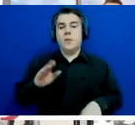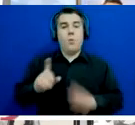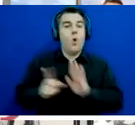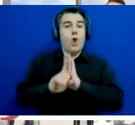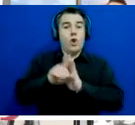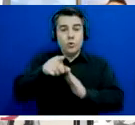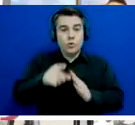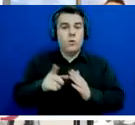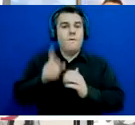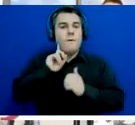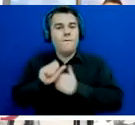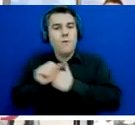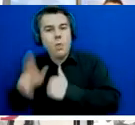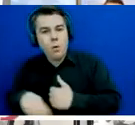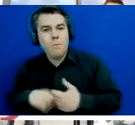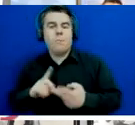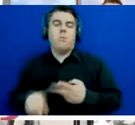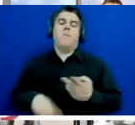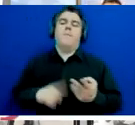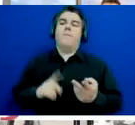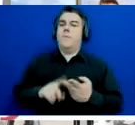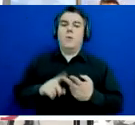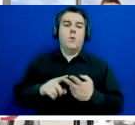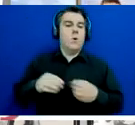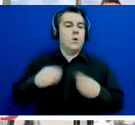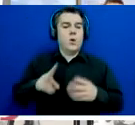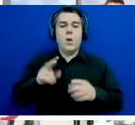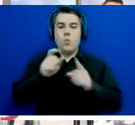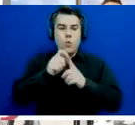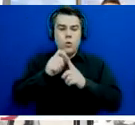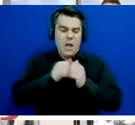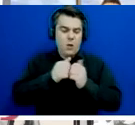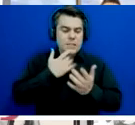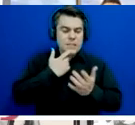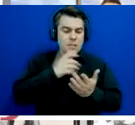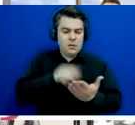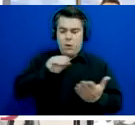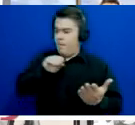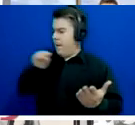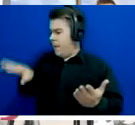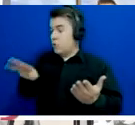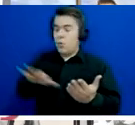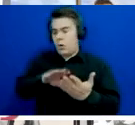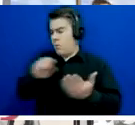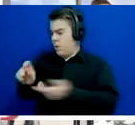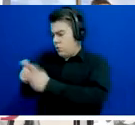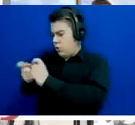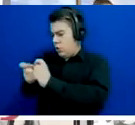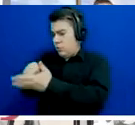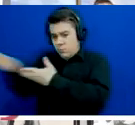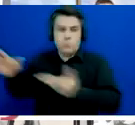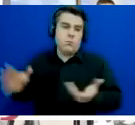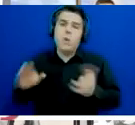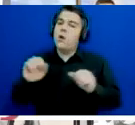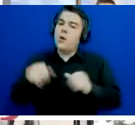it's time to follow up with someone. It'll give you verbiage. Hey, you can use this verbiage or make it your own. And then once you've done that, it'll walk you through the next